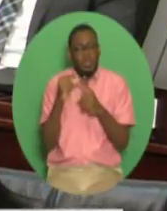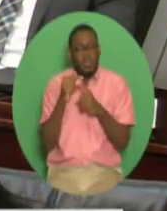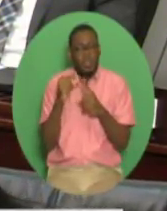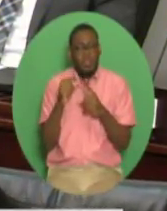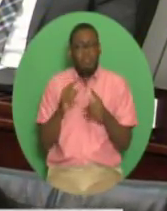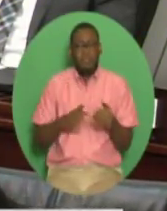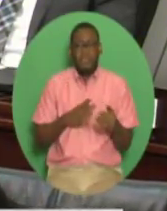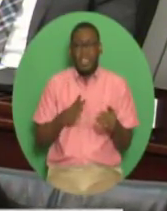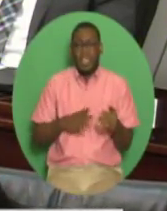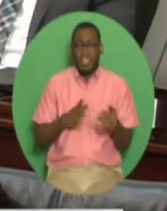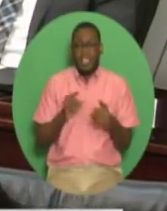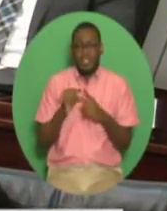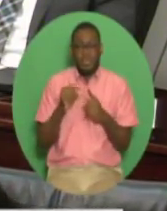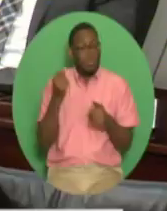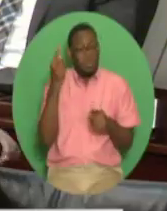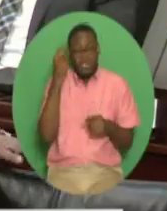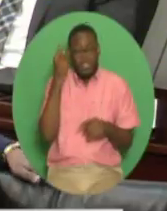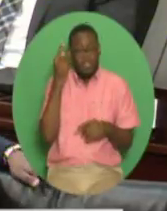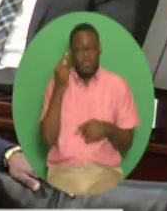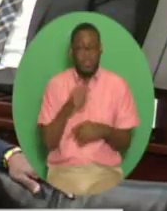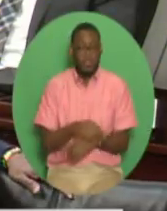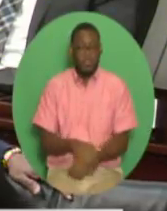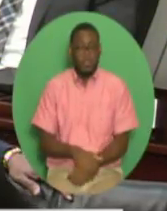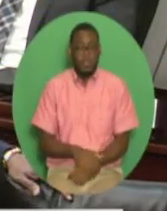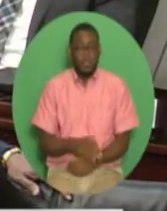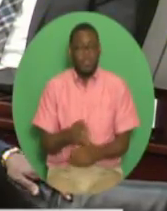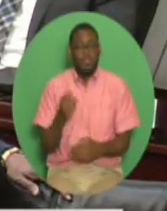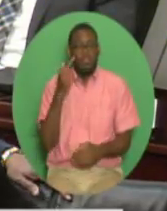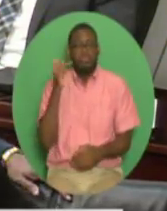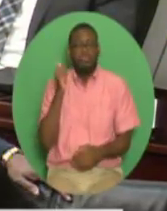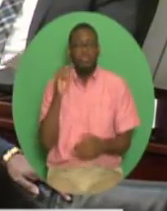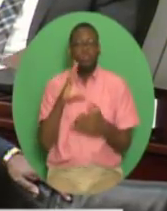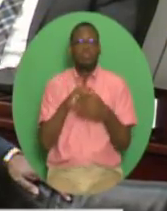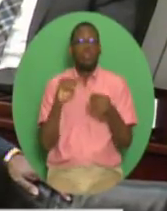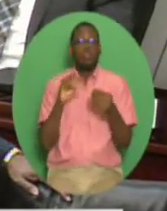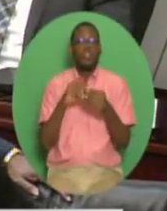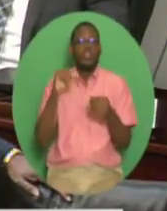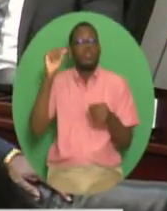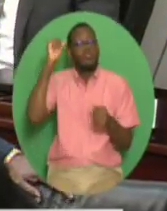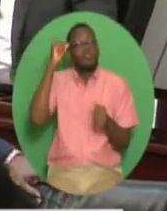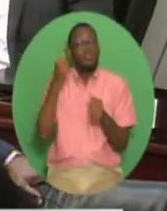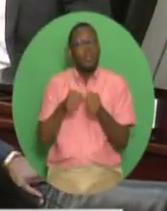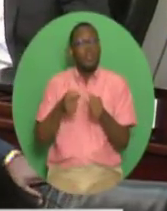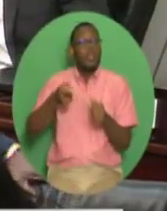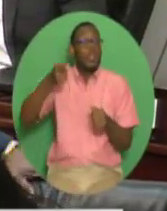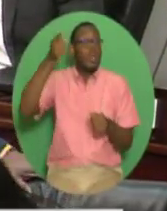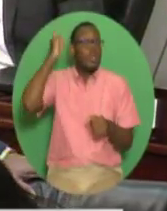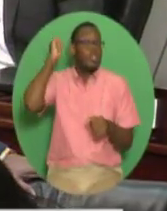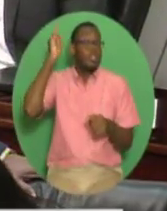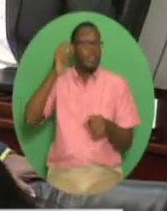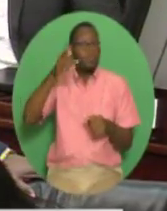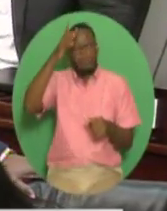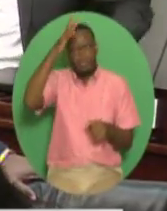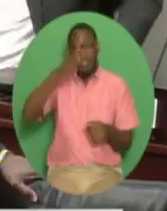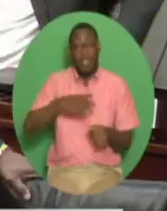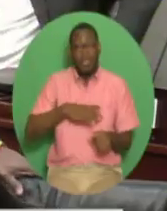Yes, it reminds me of a story that I was told. That there was a gentleman who was